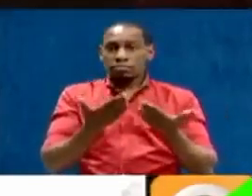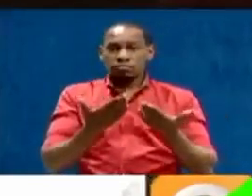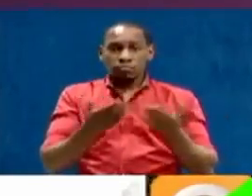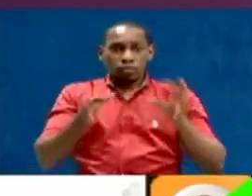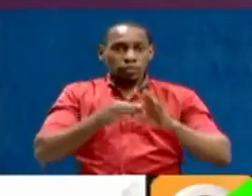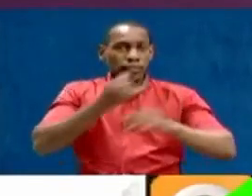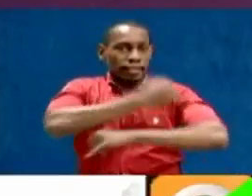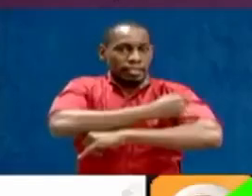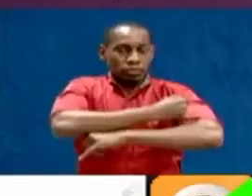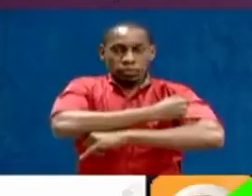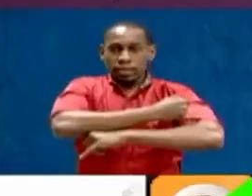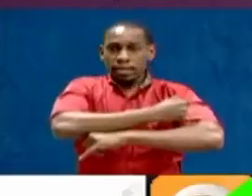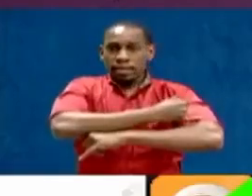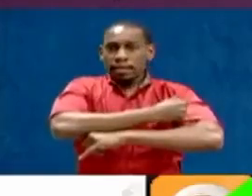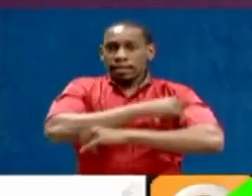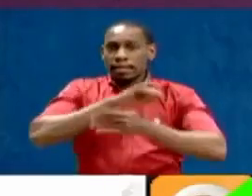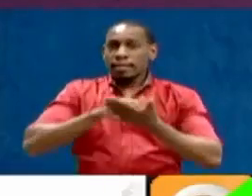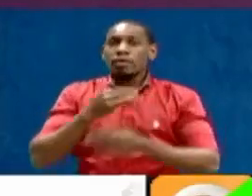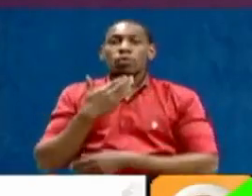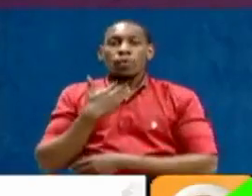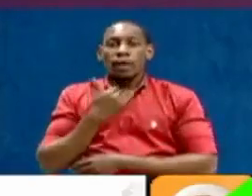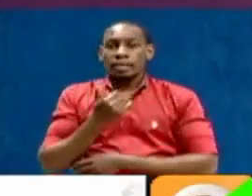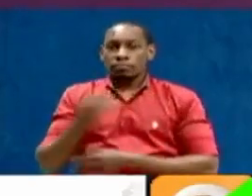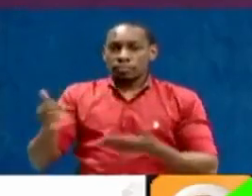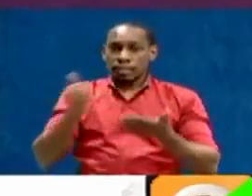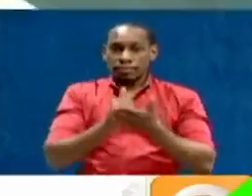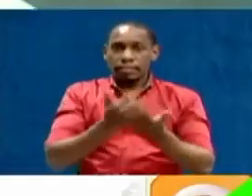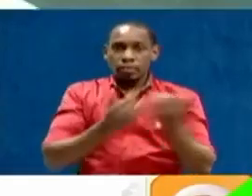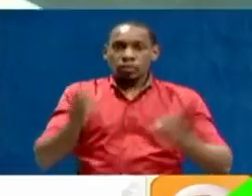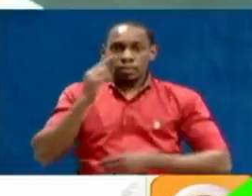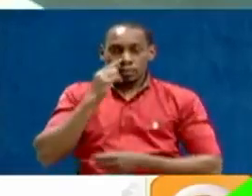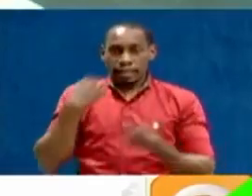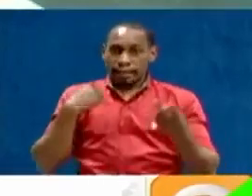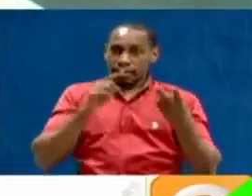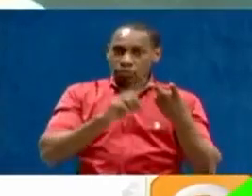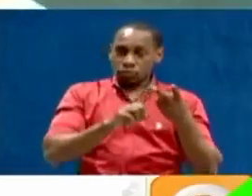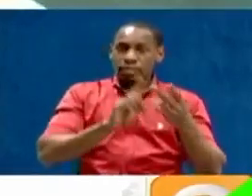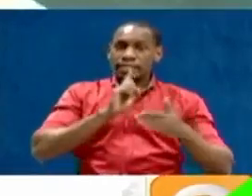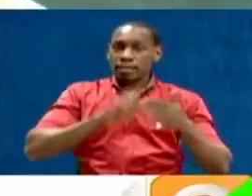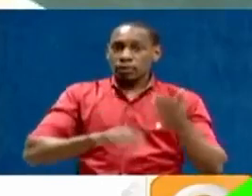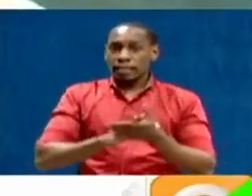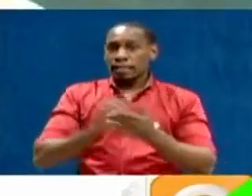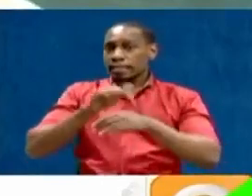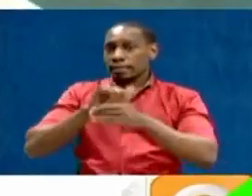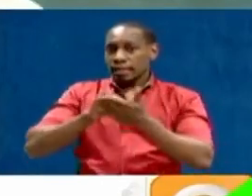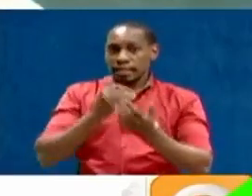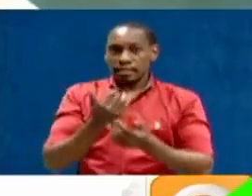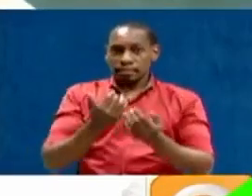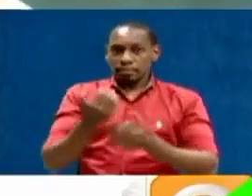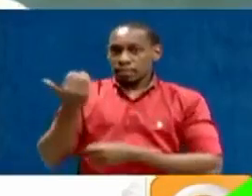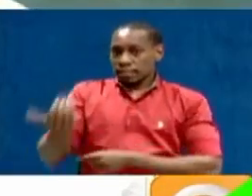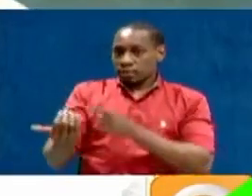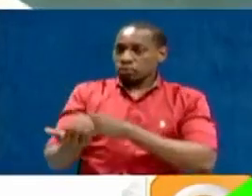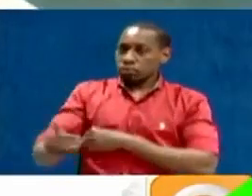institutionalized. So that is why they don't want to take them to a children's home. And then they say when it is time that this child has